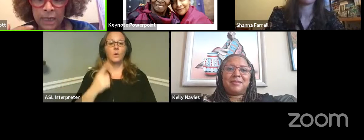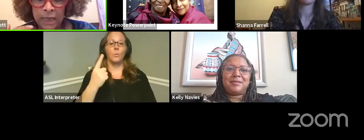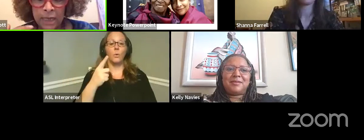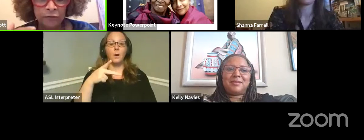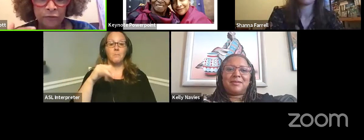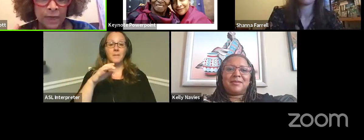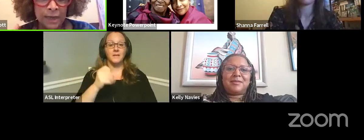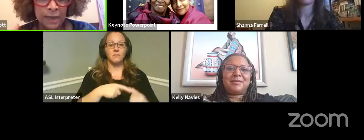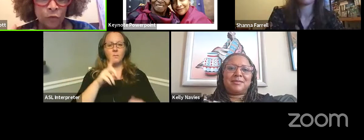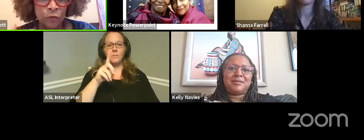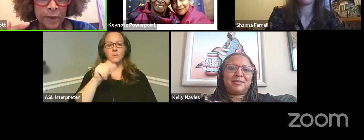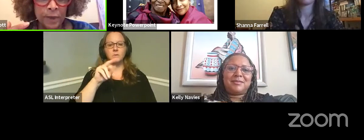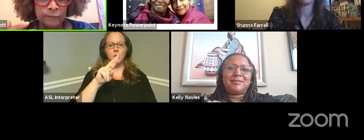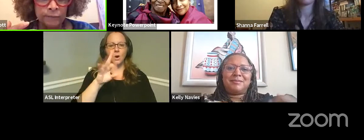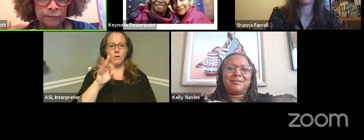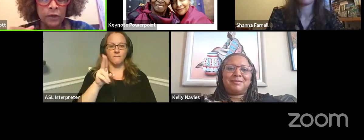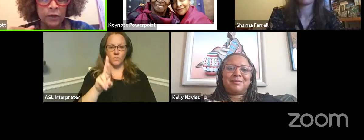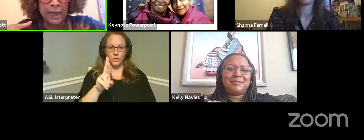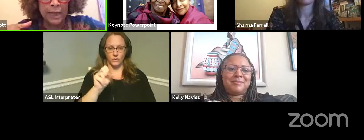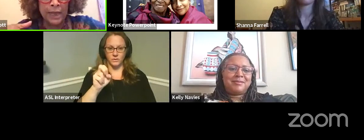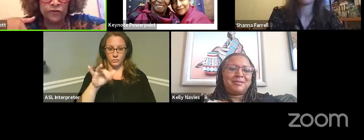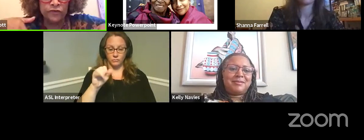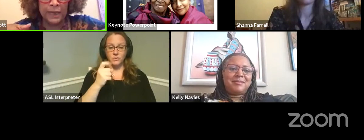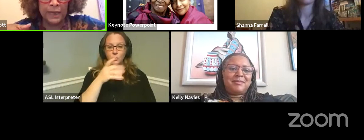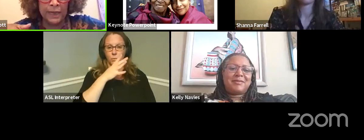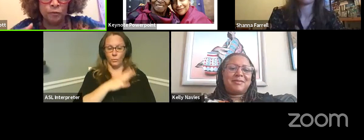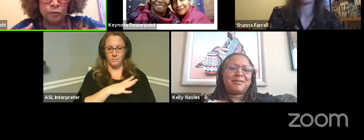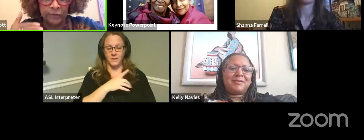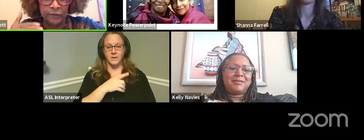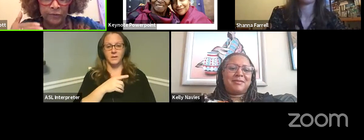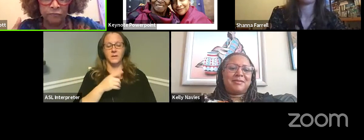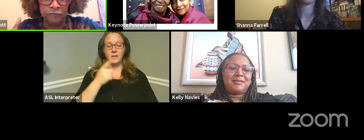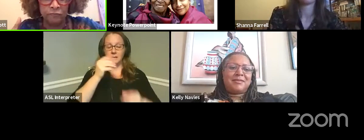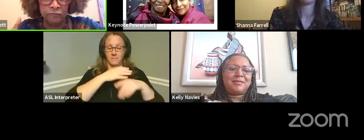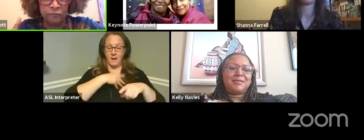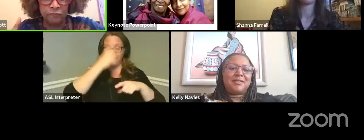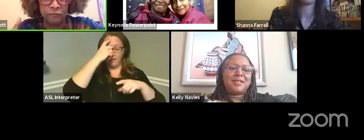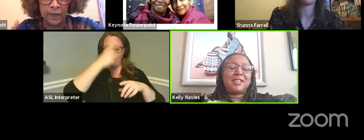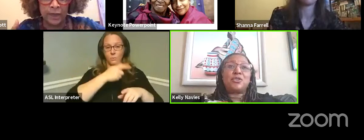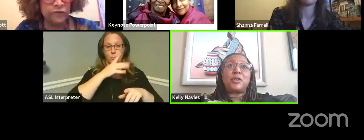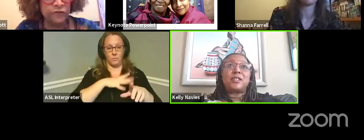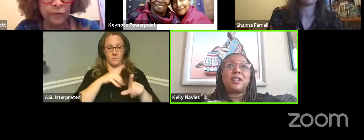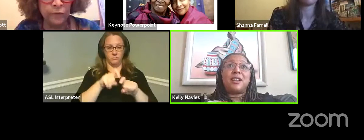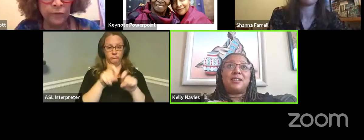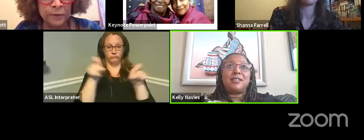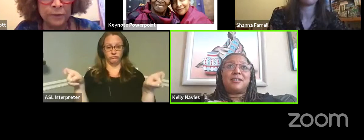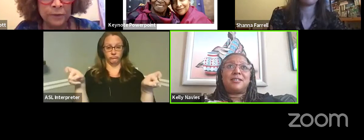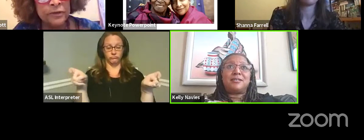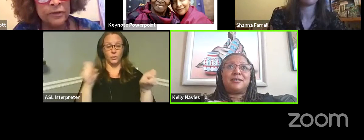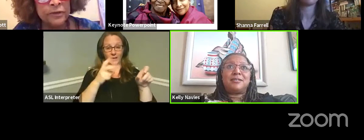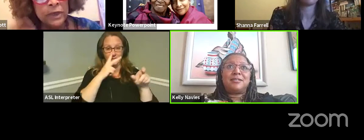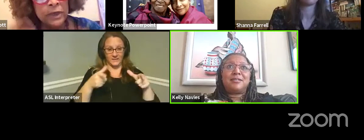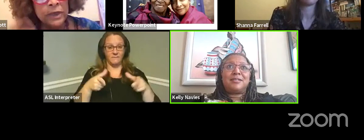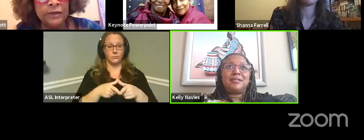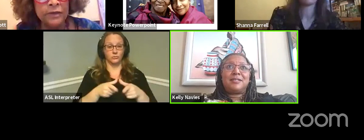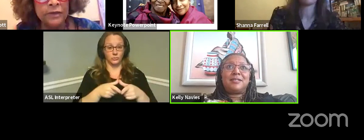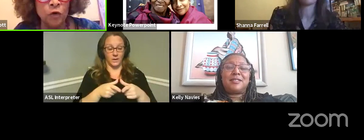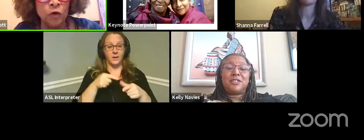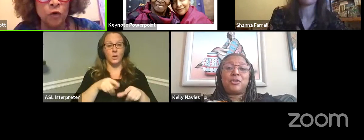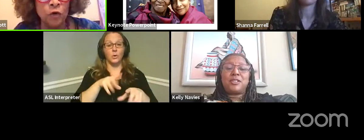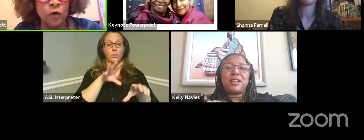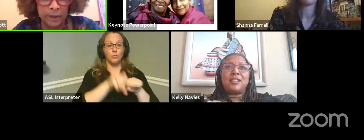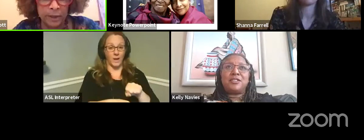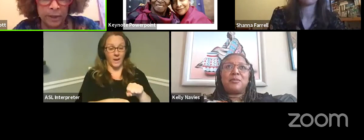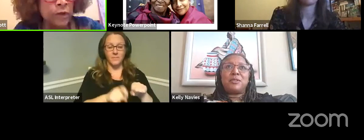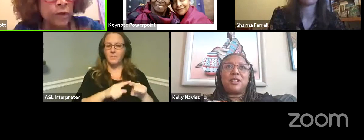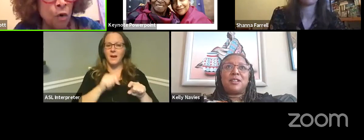came to me. It was a woman. Her legs are splayed open. You can see her vagina. She's raped, but she really isn't a full